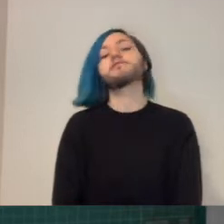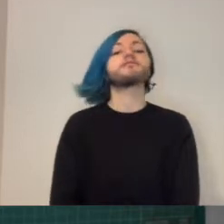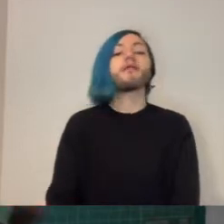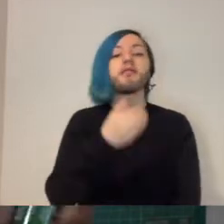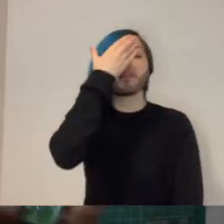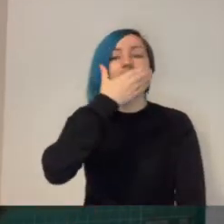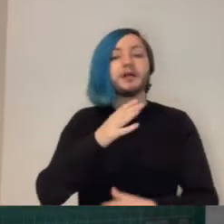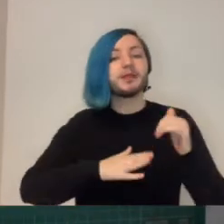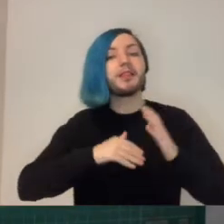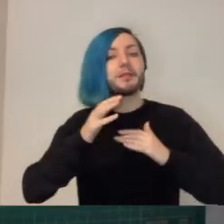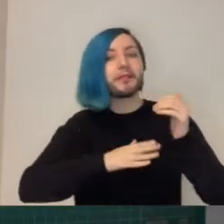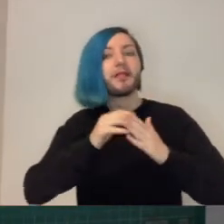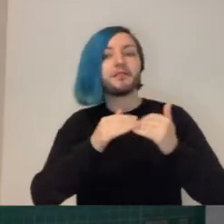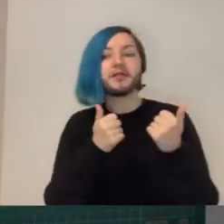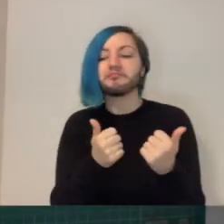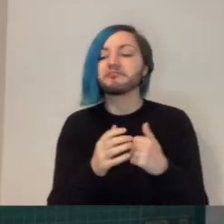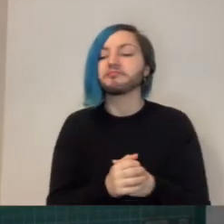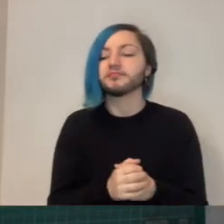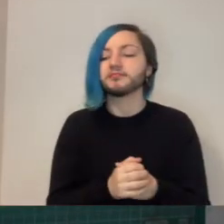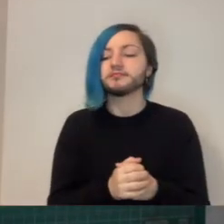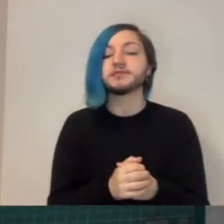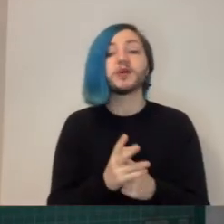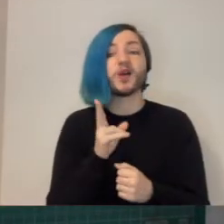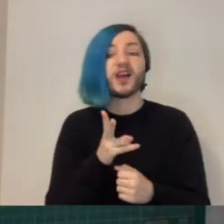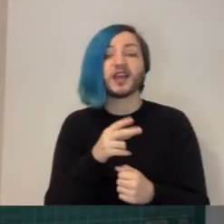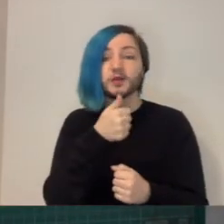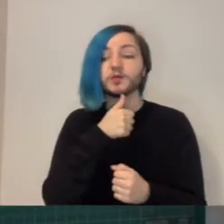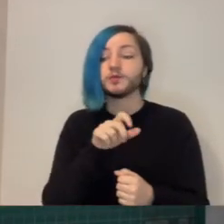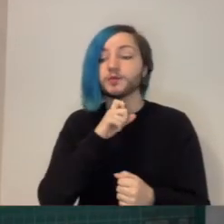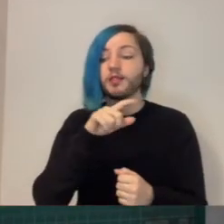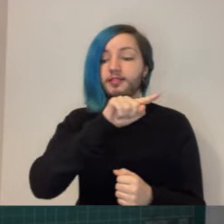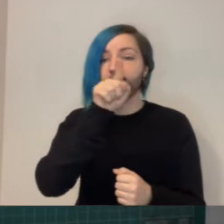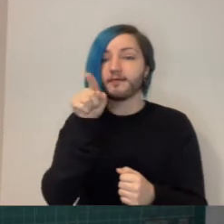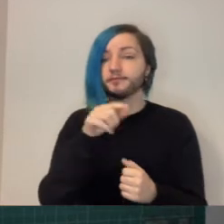Your mask will begin to take shape. Now what I will do is I'll bring in that